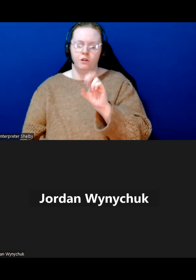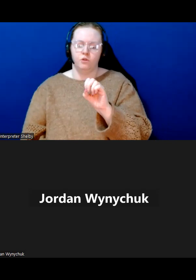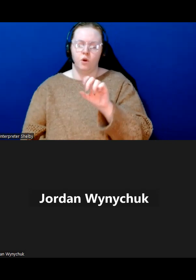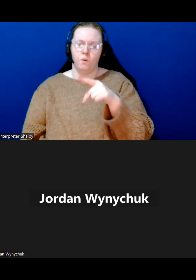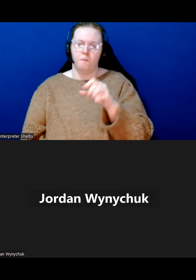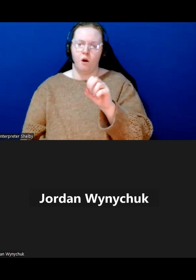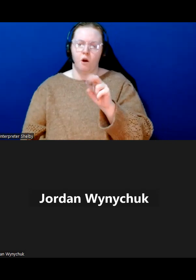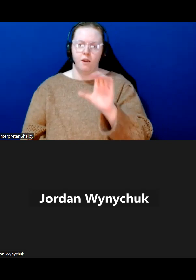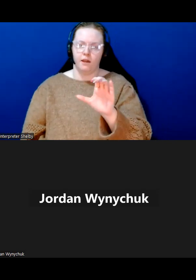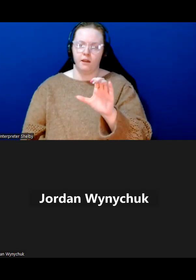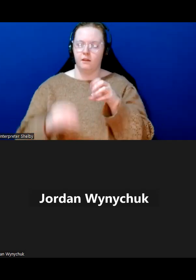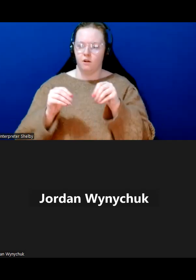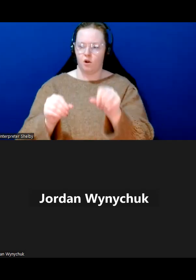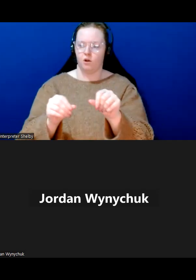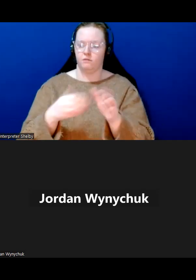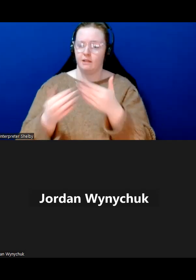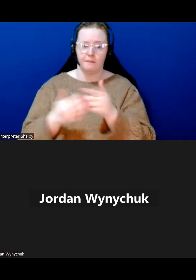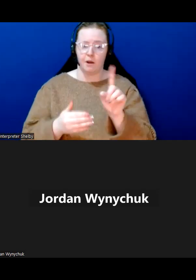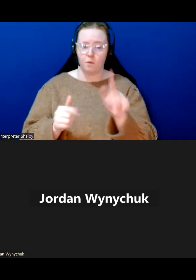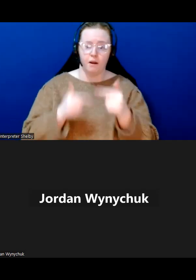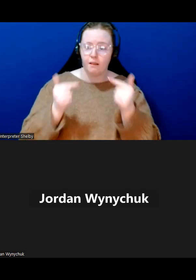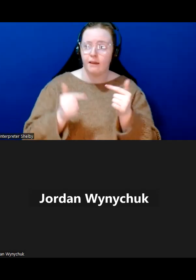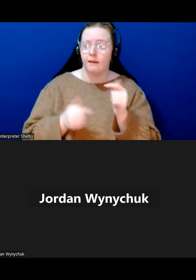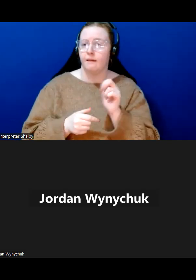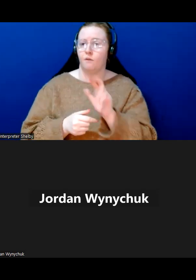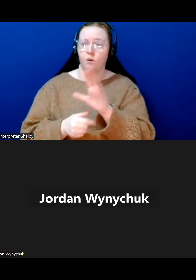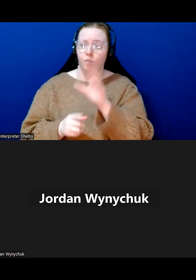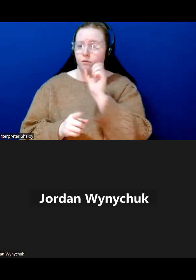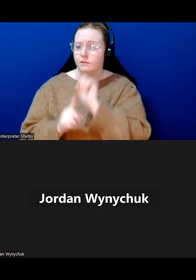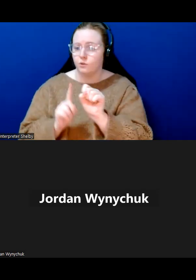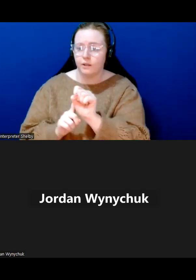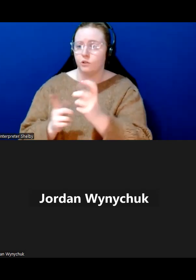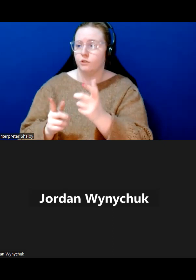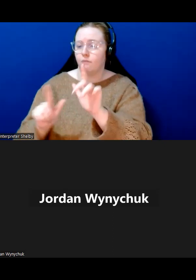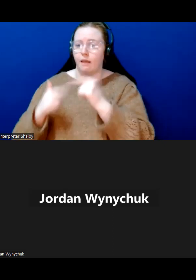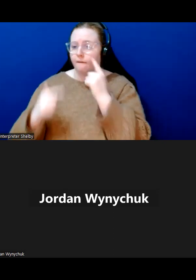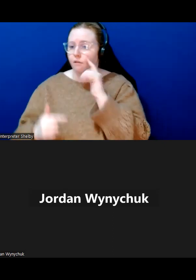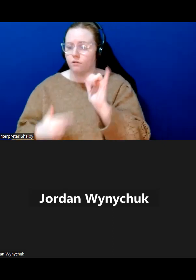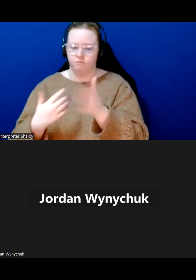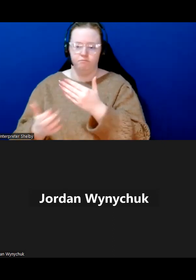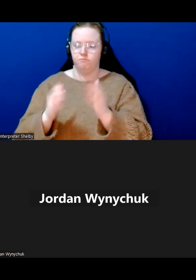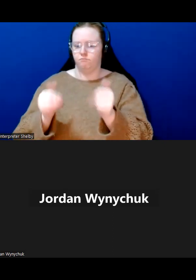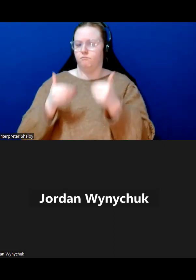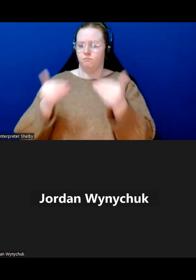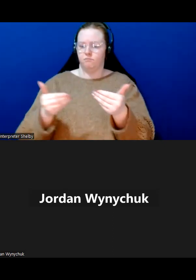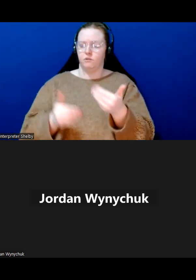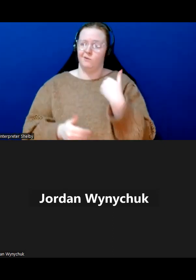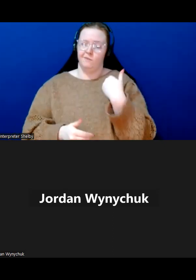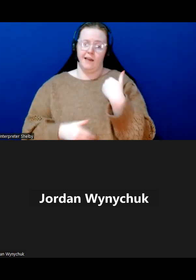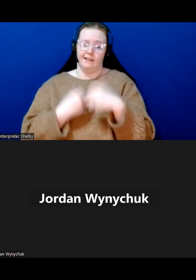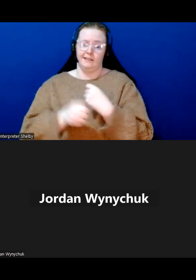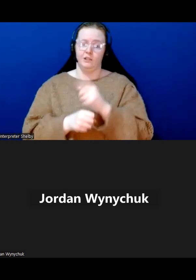they were or what circumstances in which they faced. So back in 2017, we designed our first